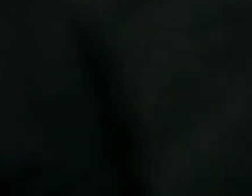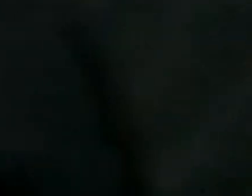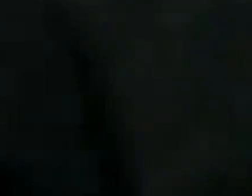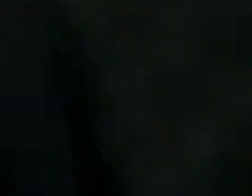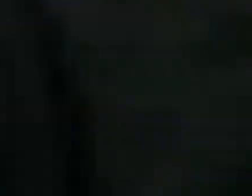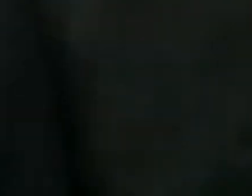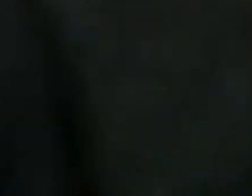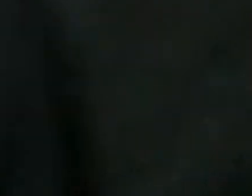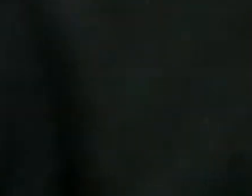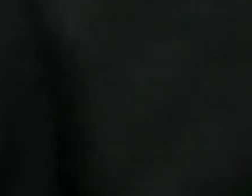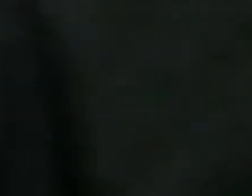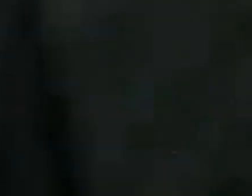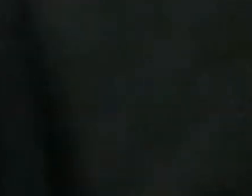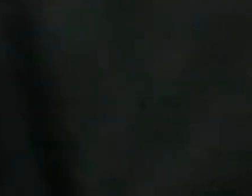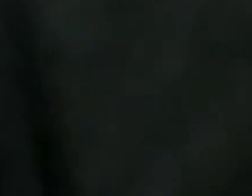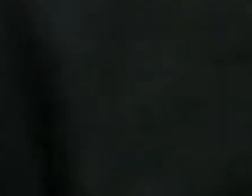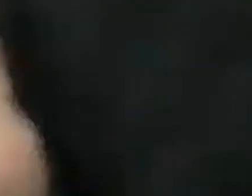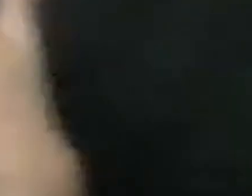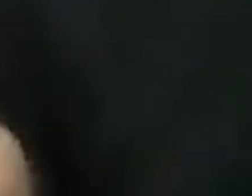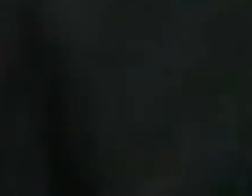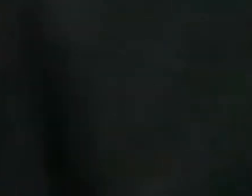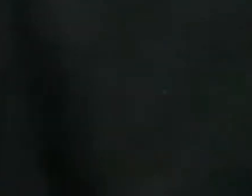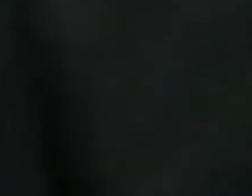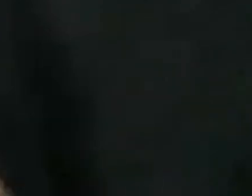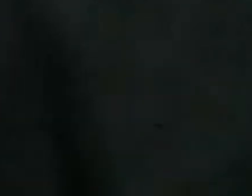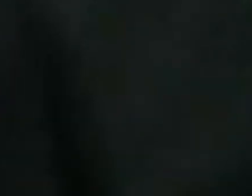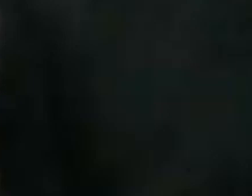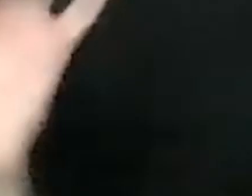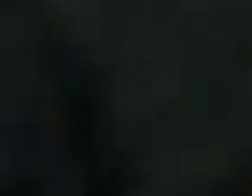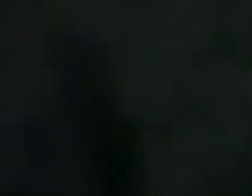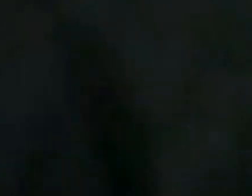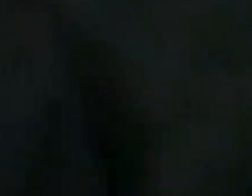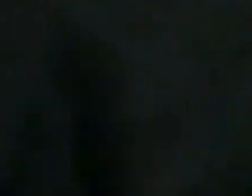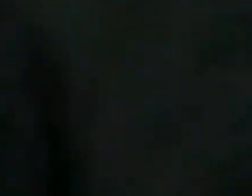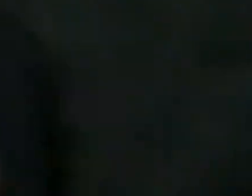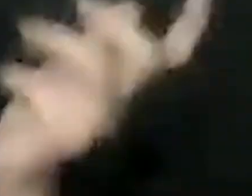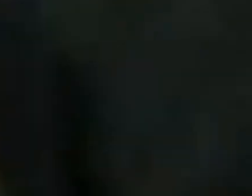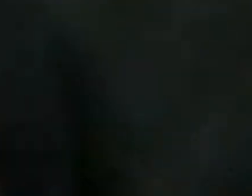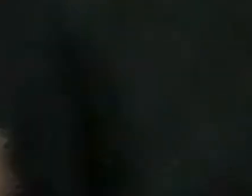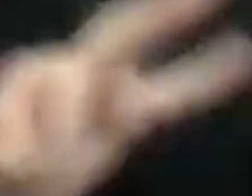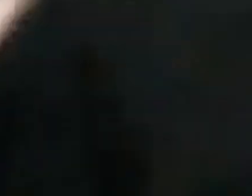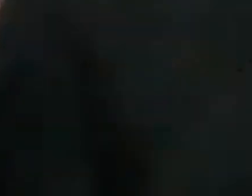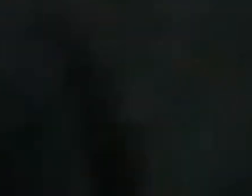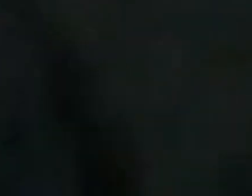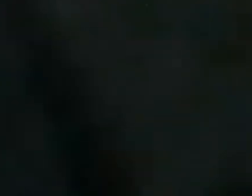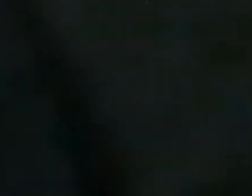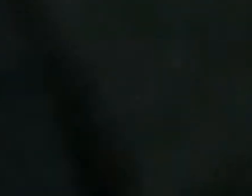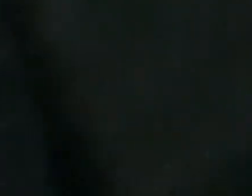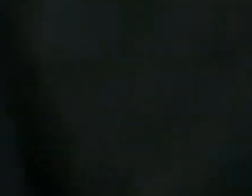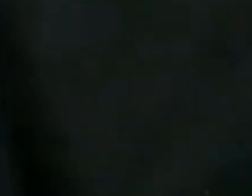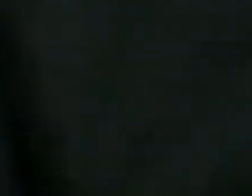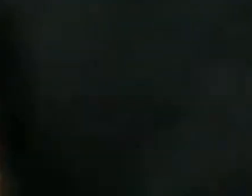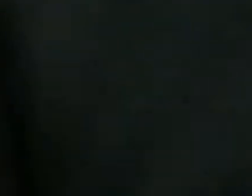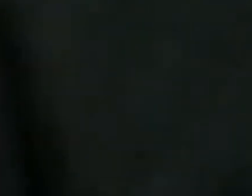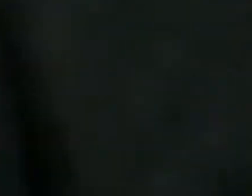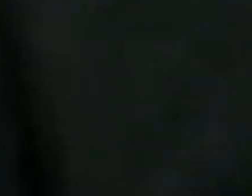and I'm wearing a black shirt. I have gray hair, asymmetrical, although it's probably not really important.